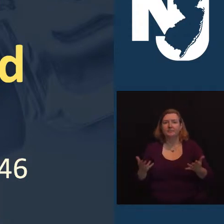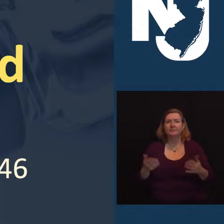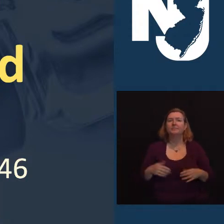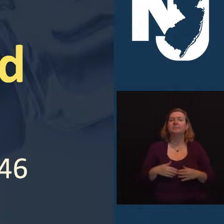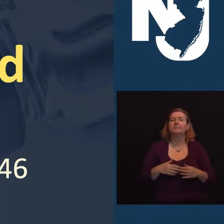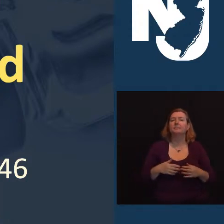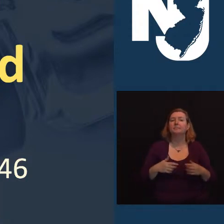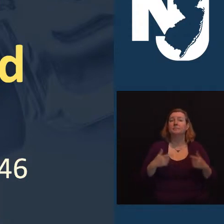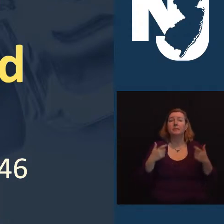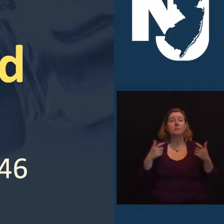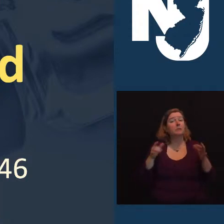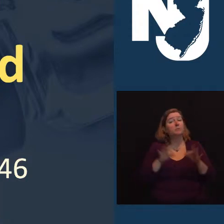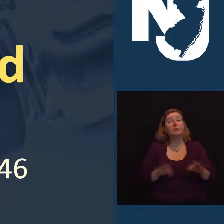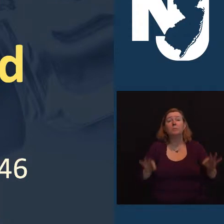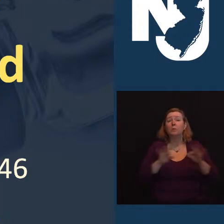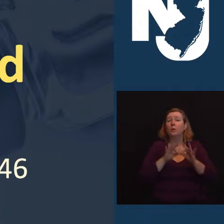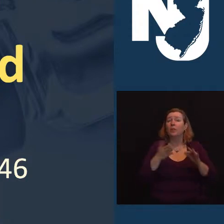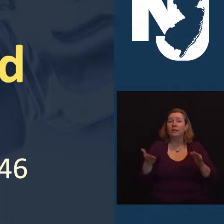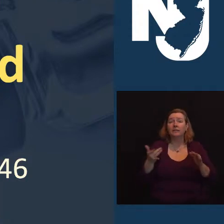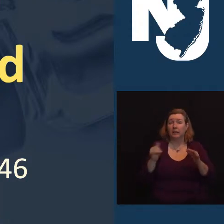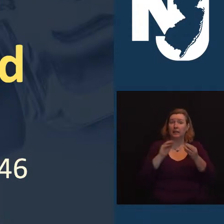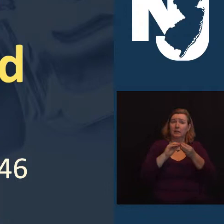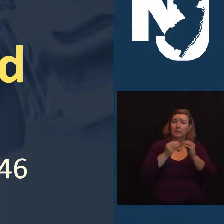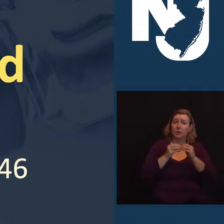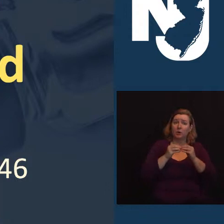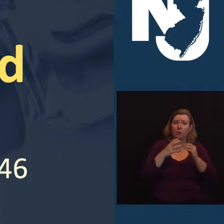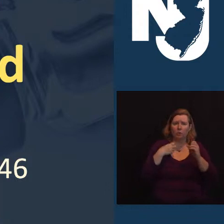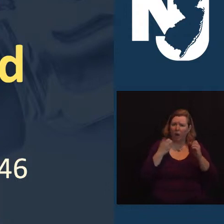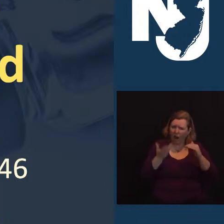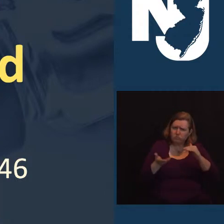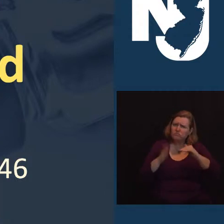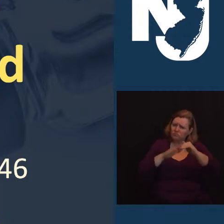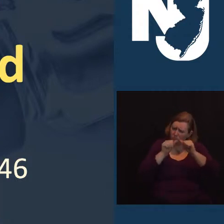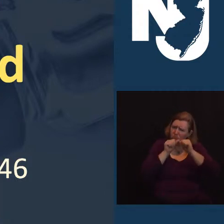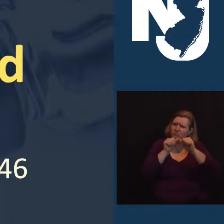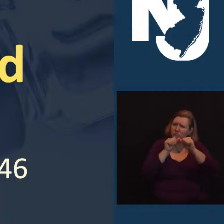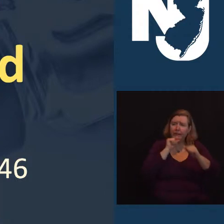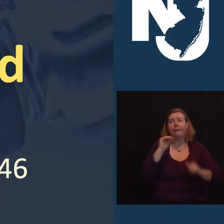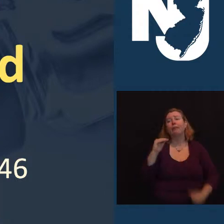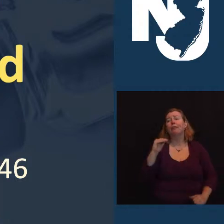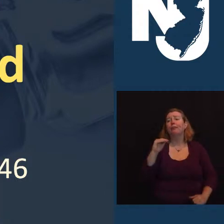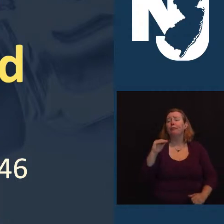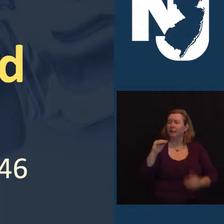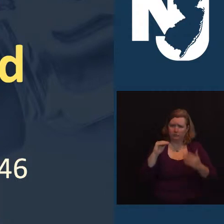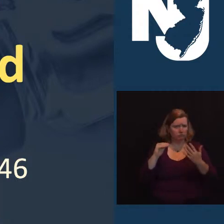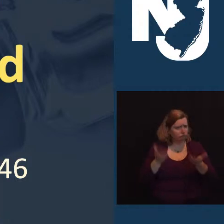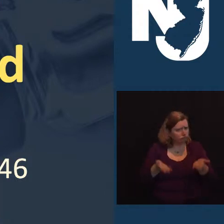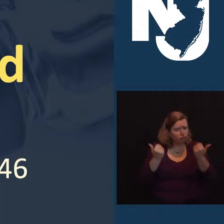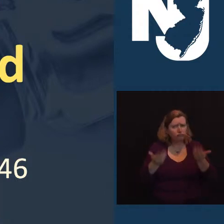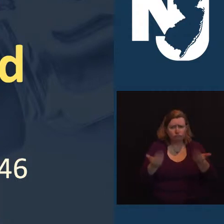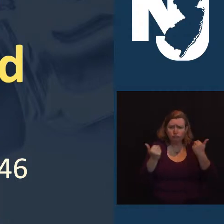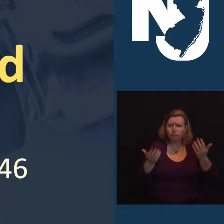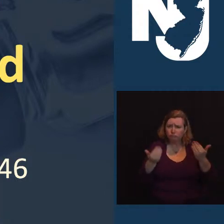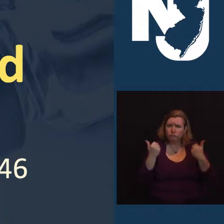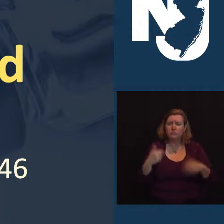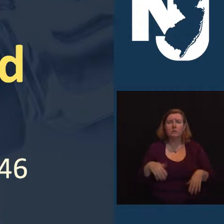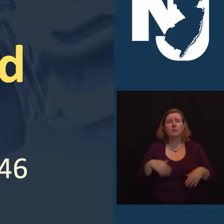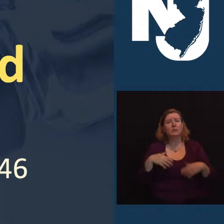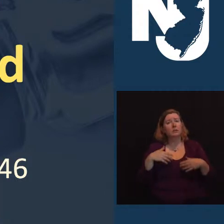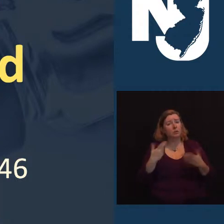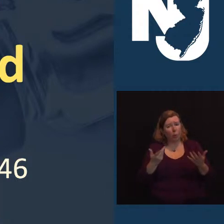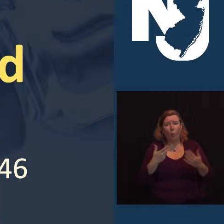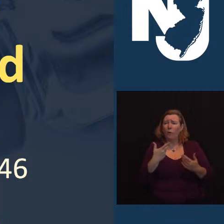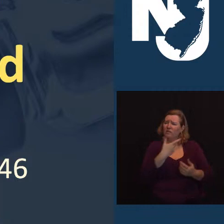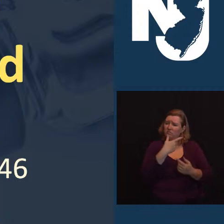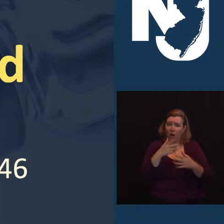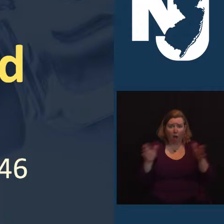can urge is to keep this number climbing, is that if you haven't yet gotten your first dose, to go do so, and in most places you can